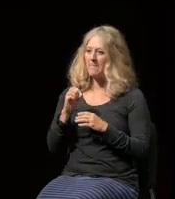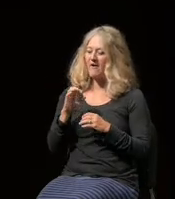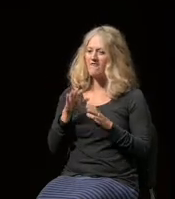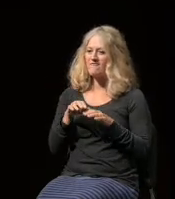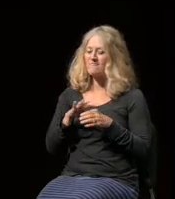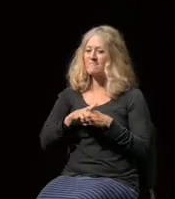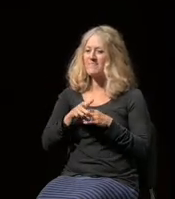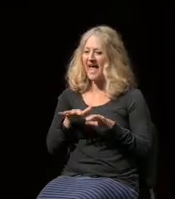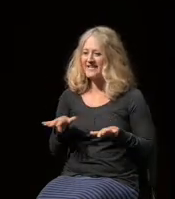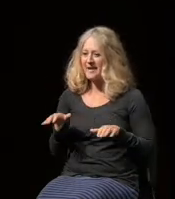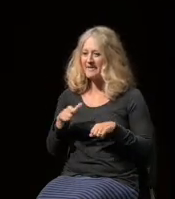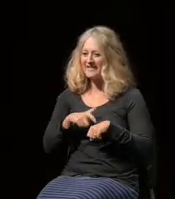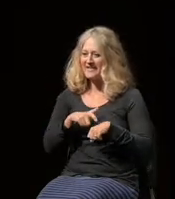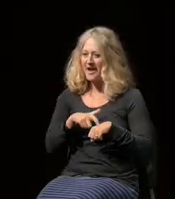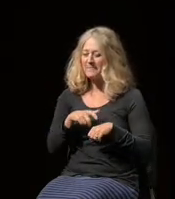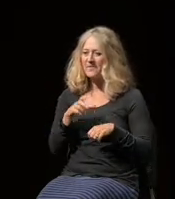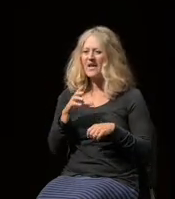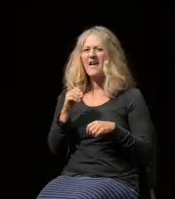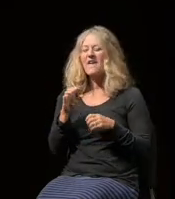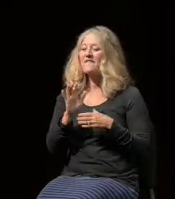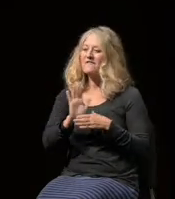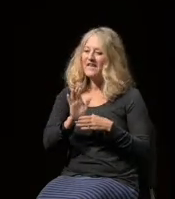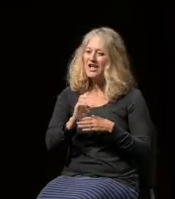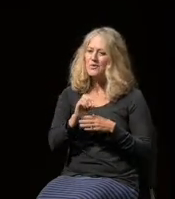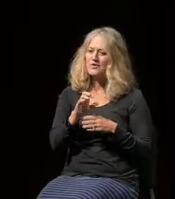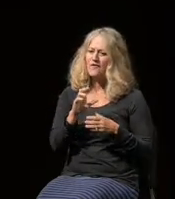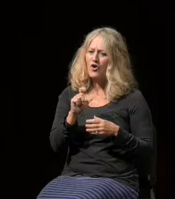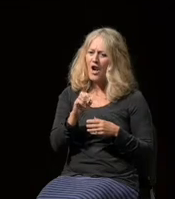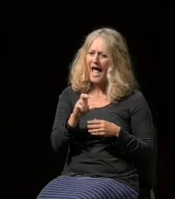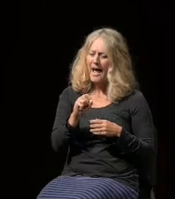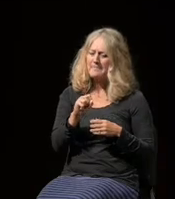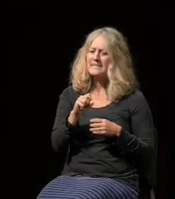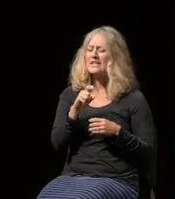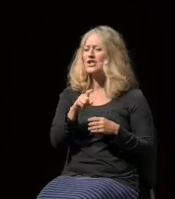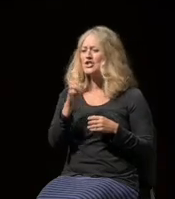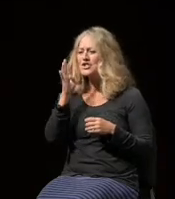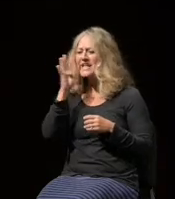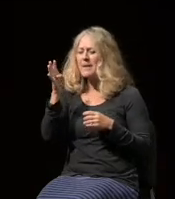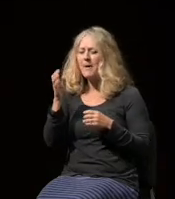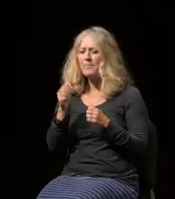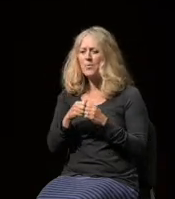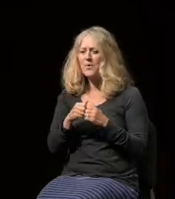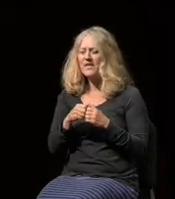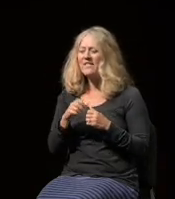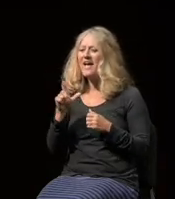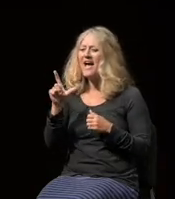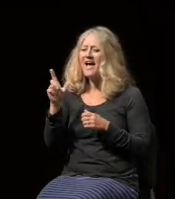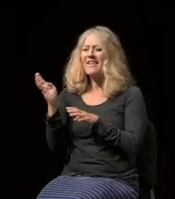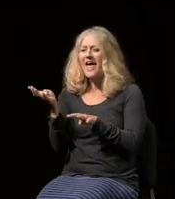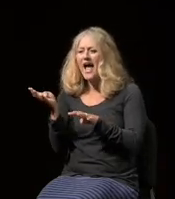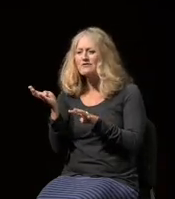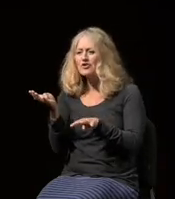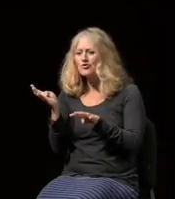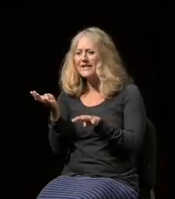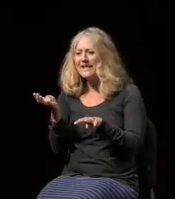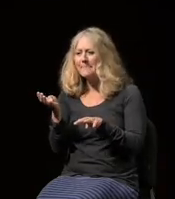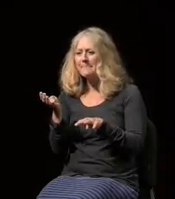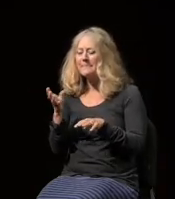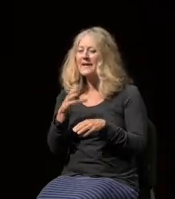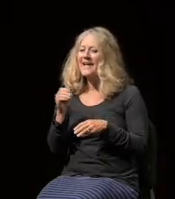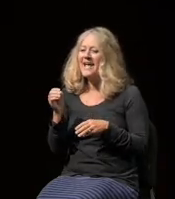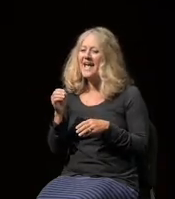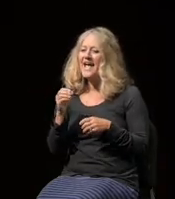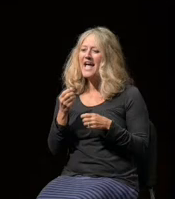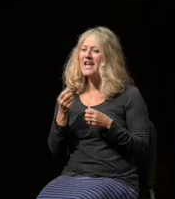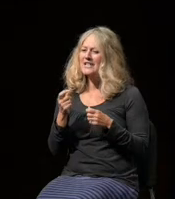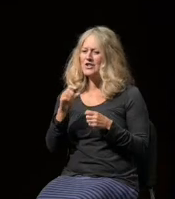Unsatisfied in just recording videos of her labs, she came up with the idea to live stream her labs using multiple